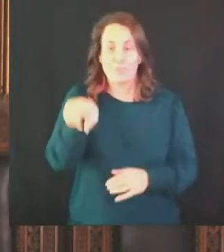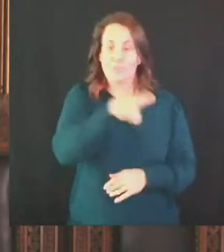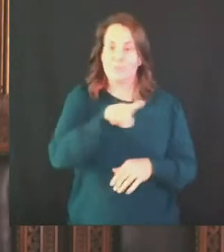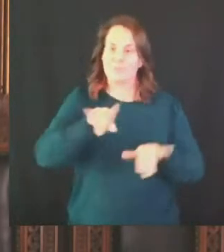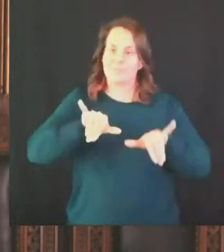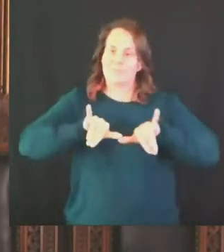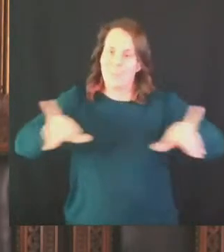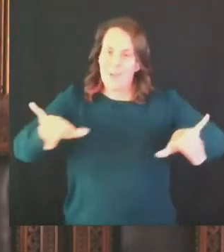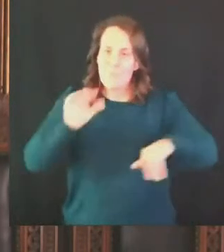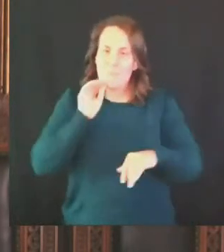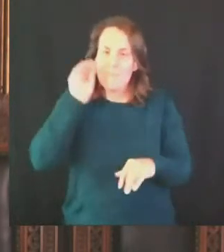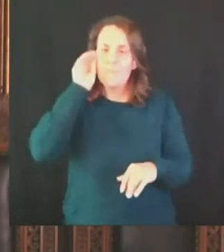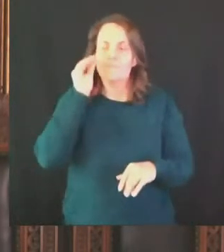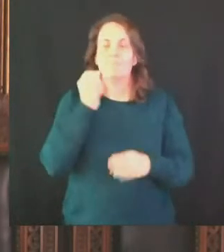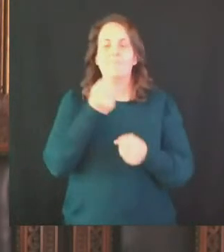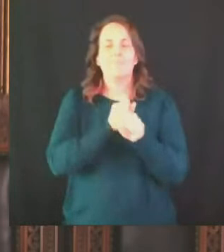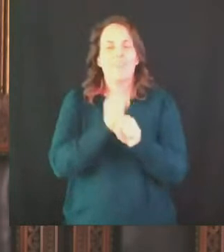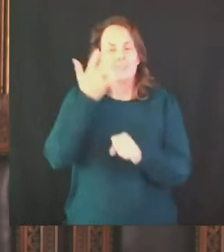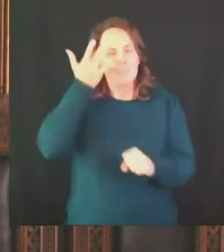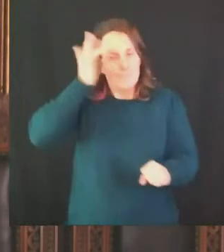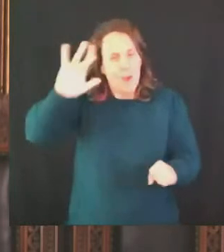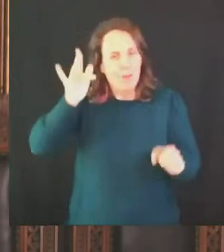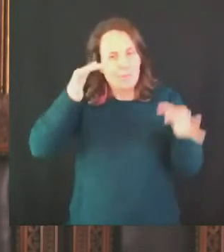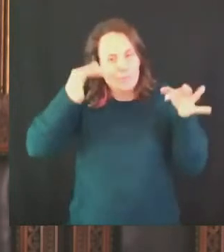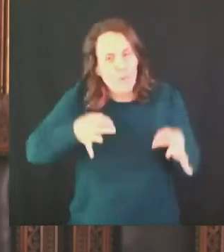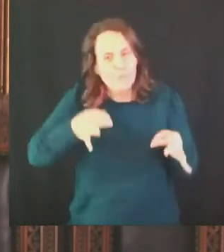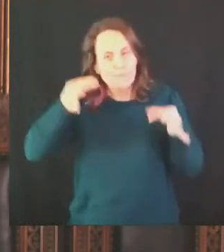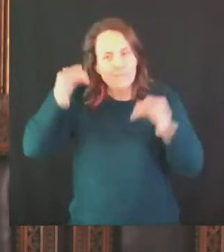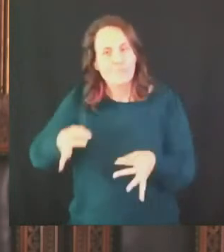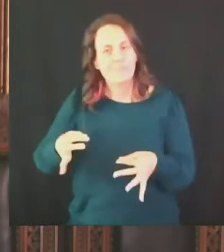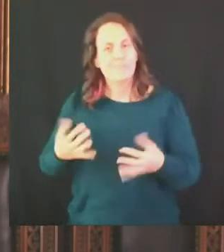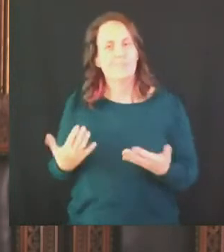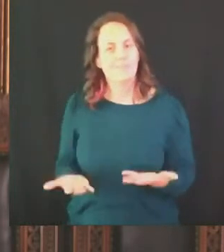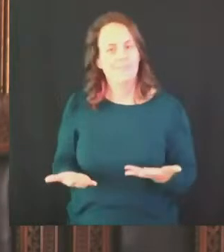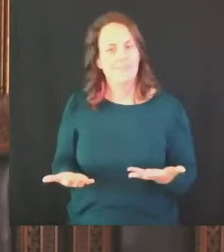community spread happens not just in retail outlets,